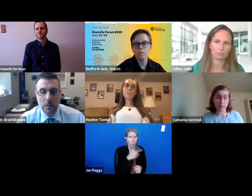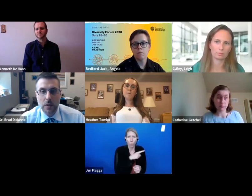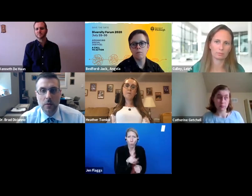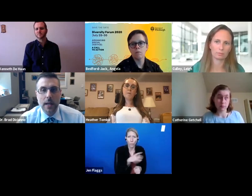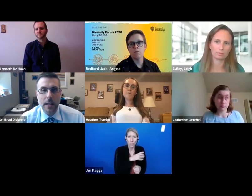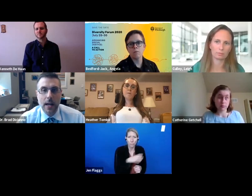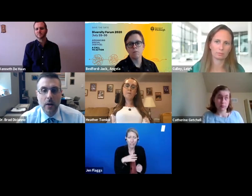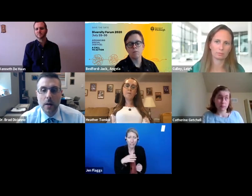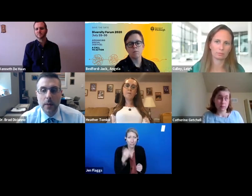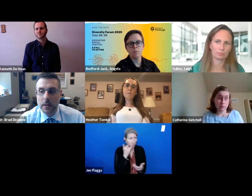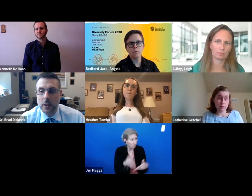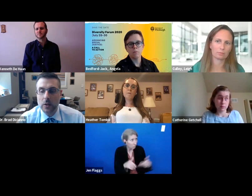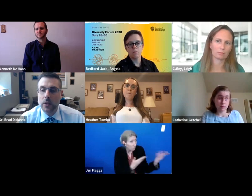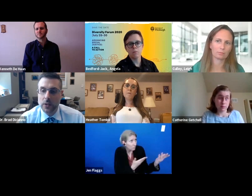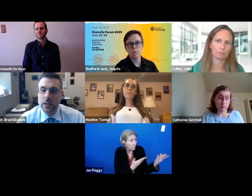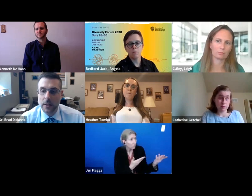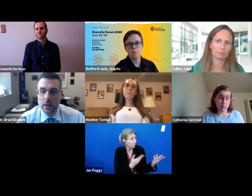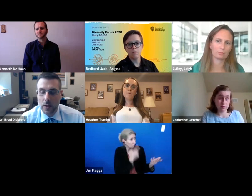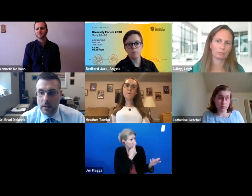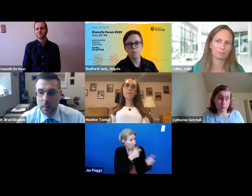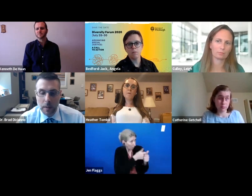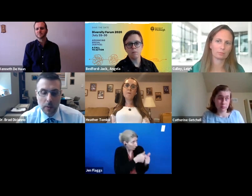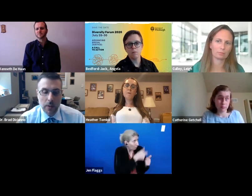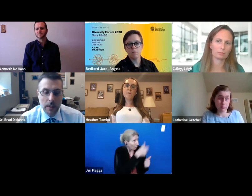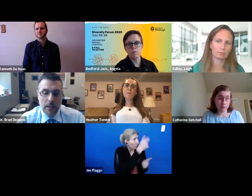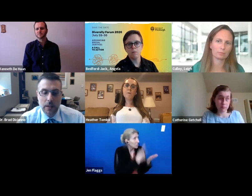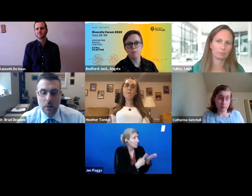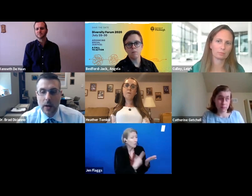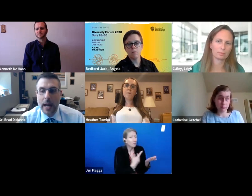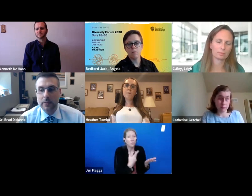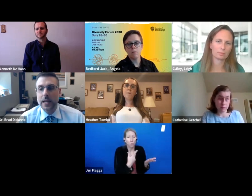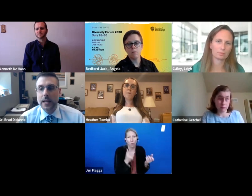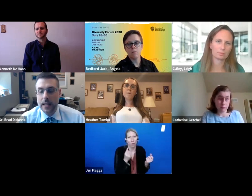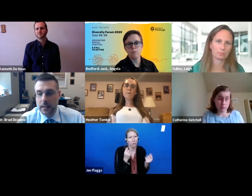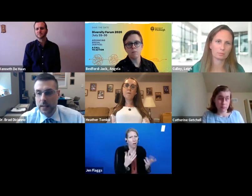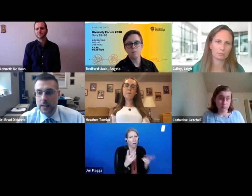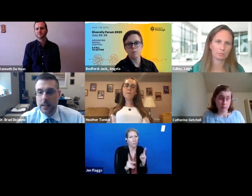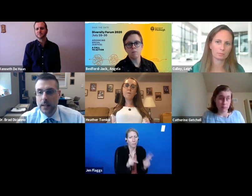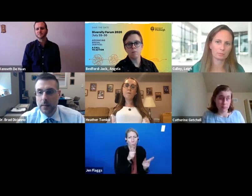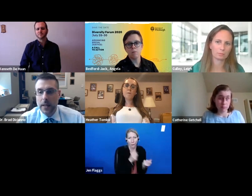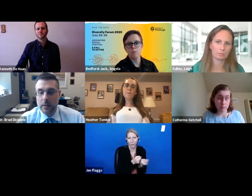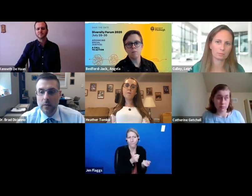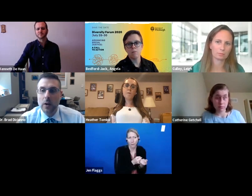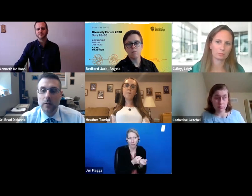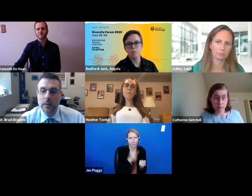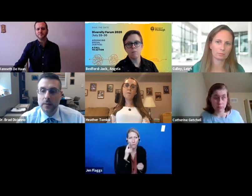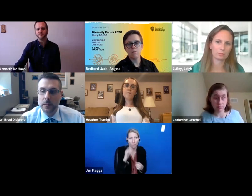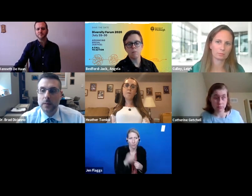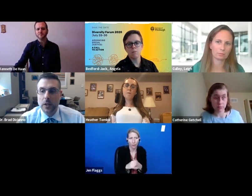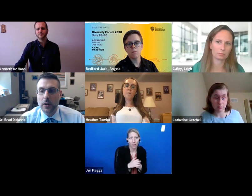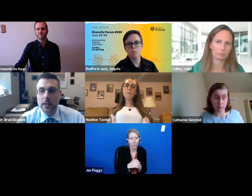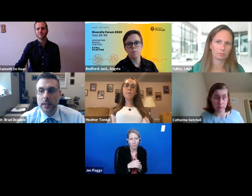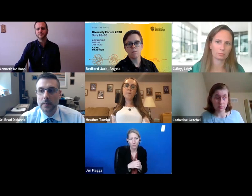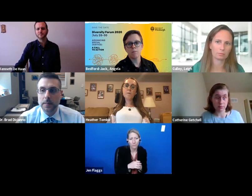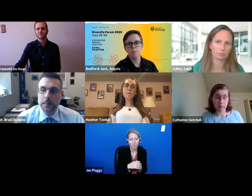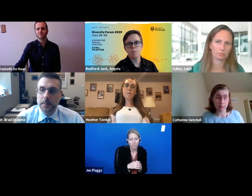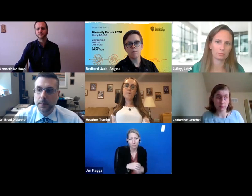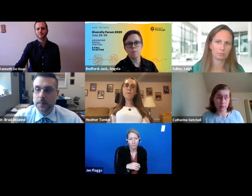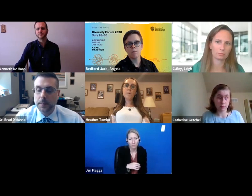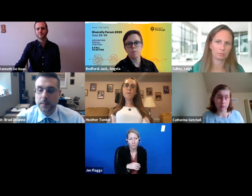to, you know, take higher up in the university. There are a lot of people who are advocating and involved